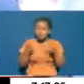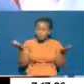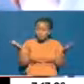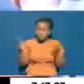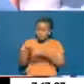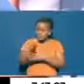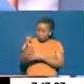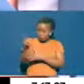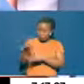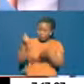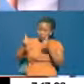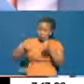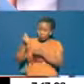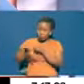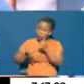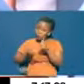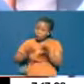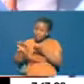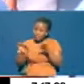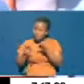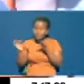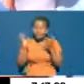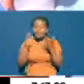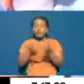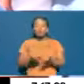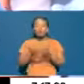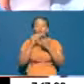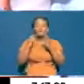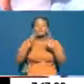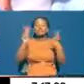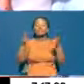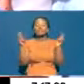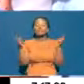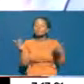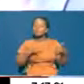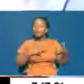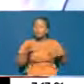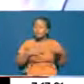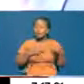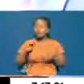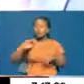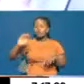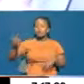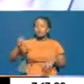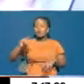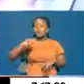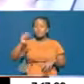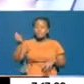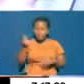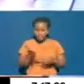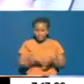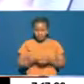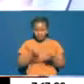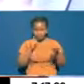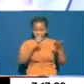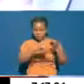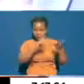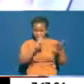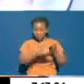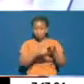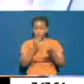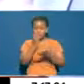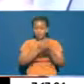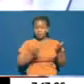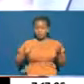the priority issues of concern for the mountain. The second subcommittee will